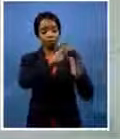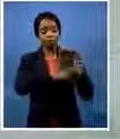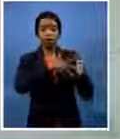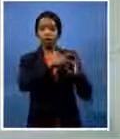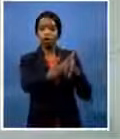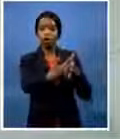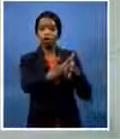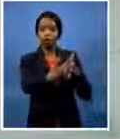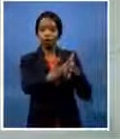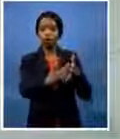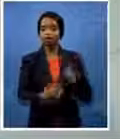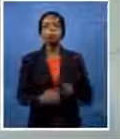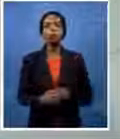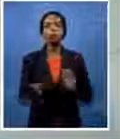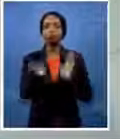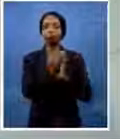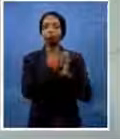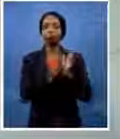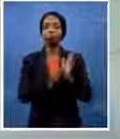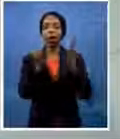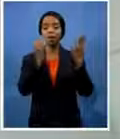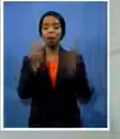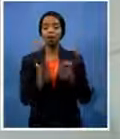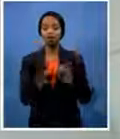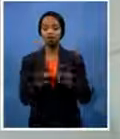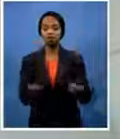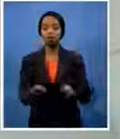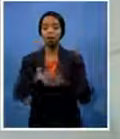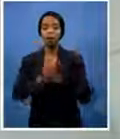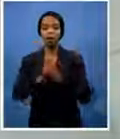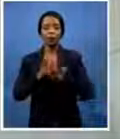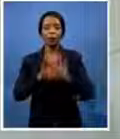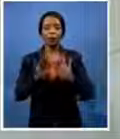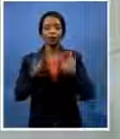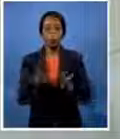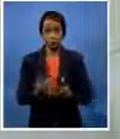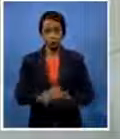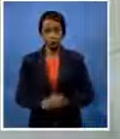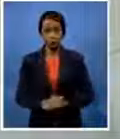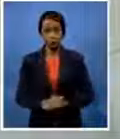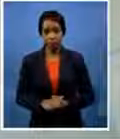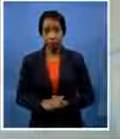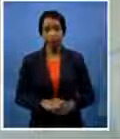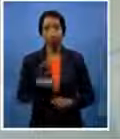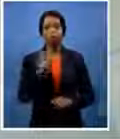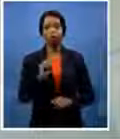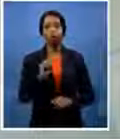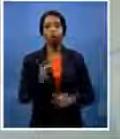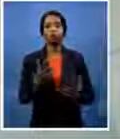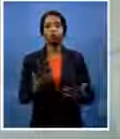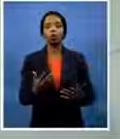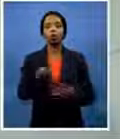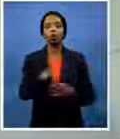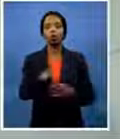budget specifically, so in the division of revenue, how the money will be split and reprioritized is the key,